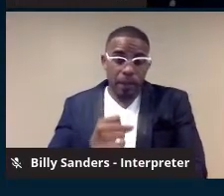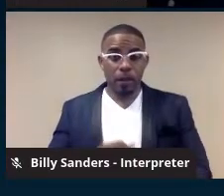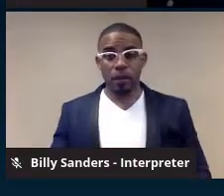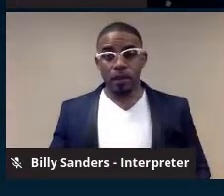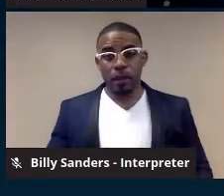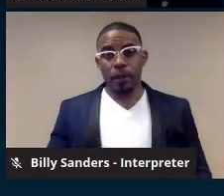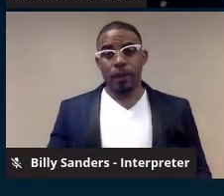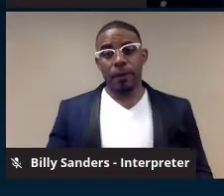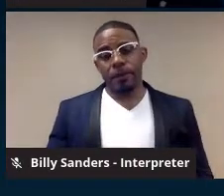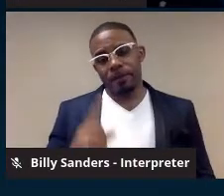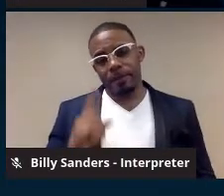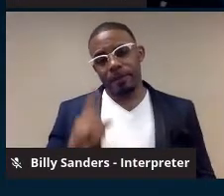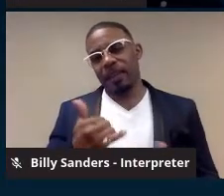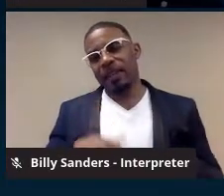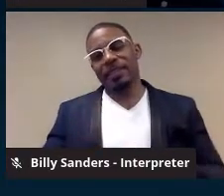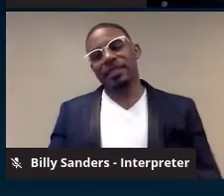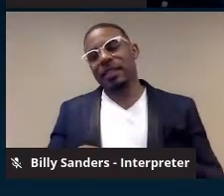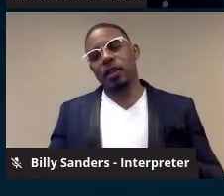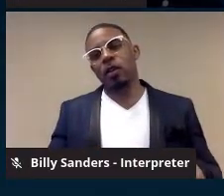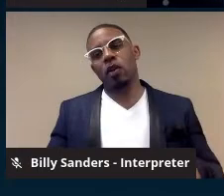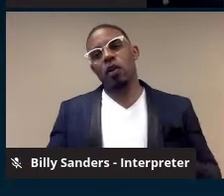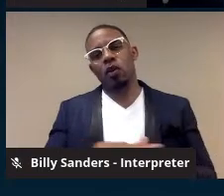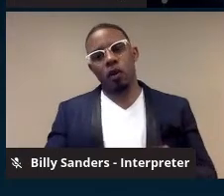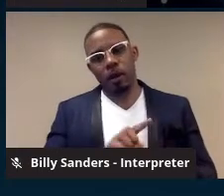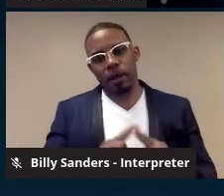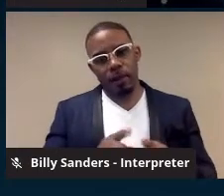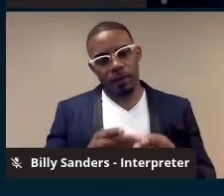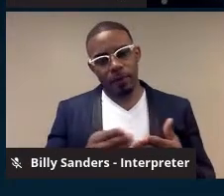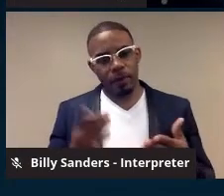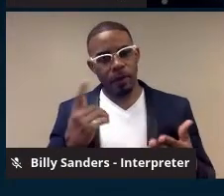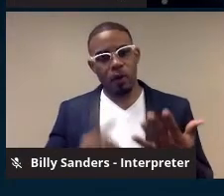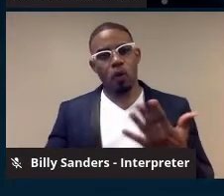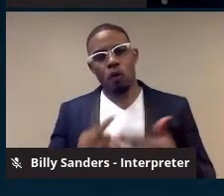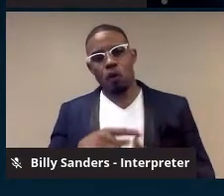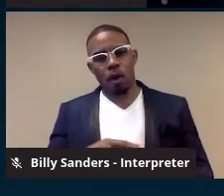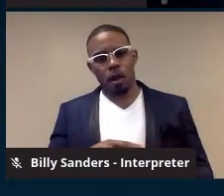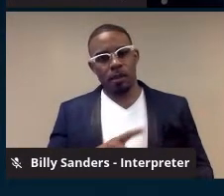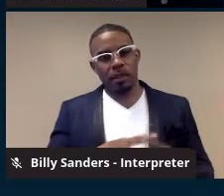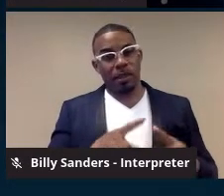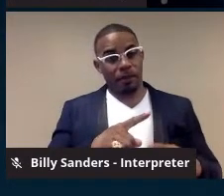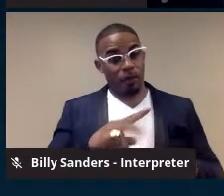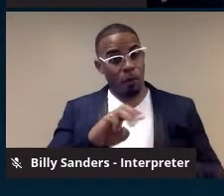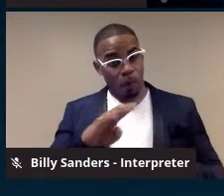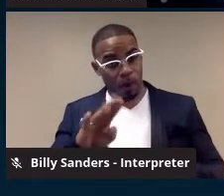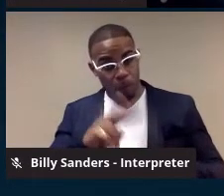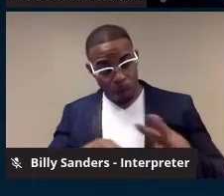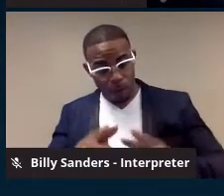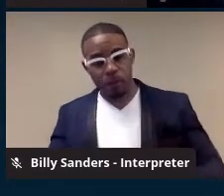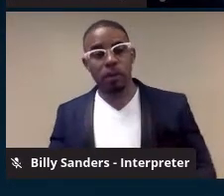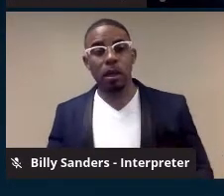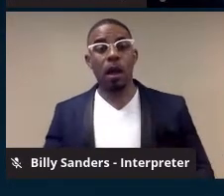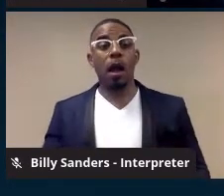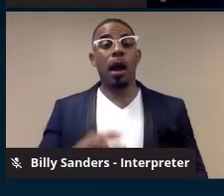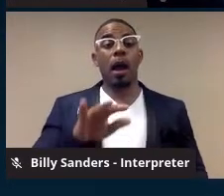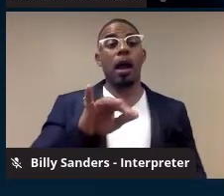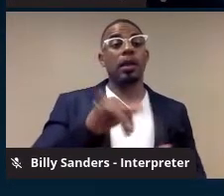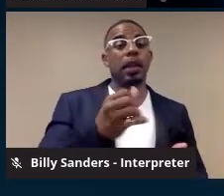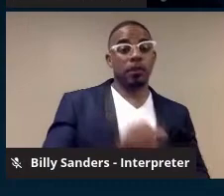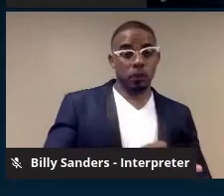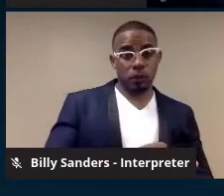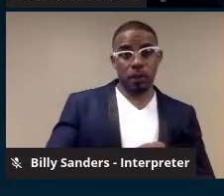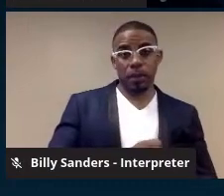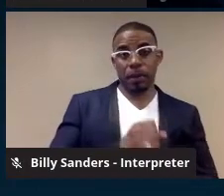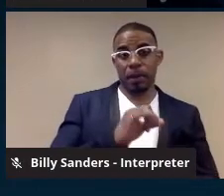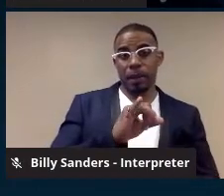yeah, it's a kind of standard across browsers that should work across all of them. And the JavaScript interop lets